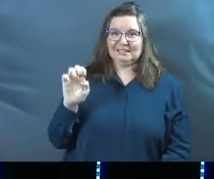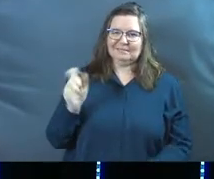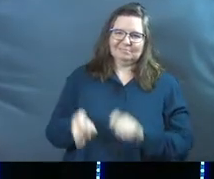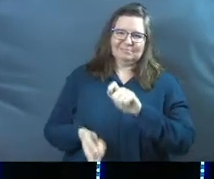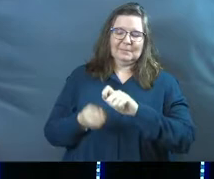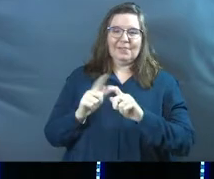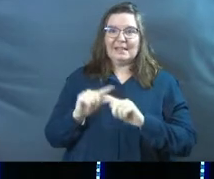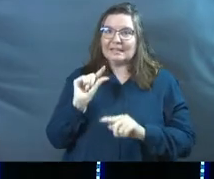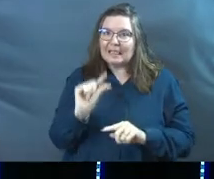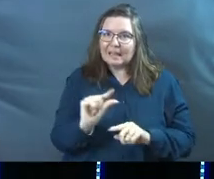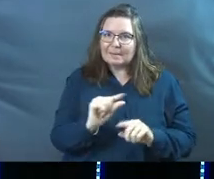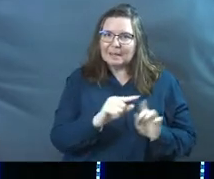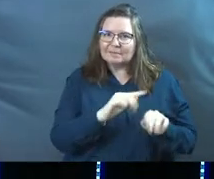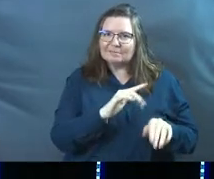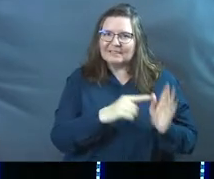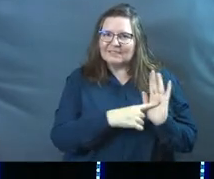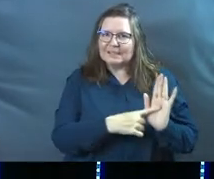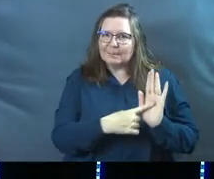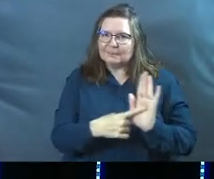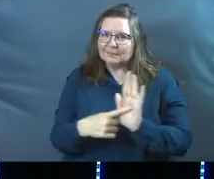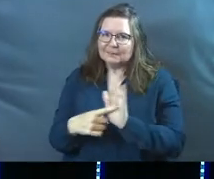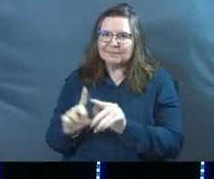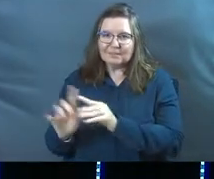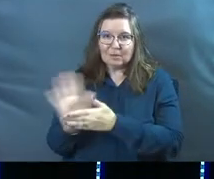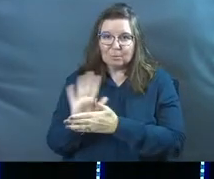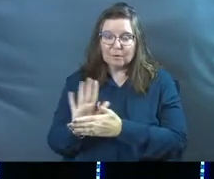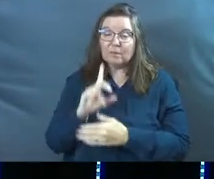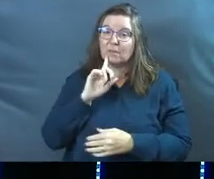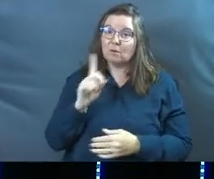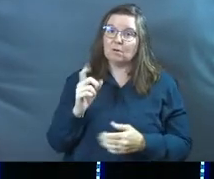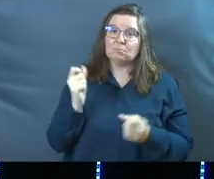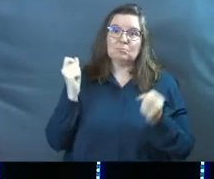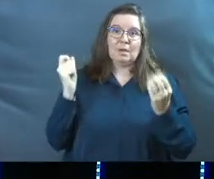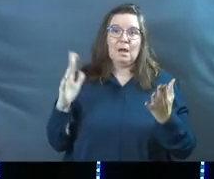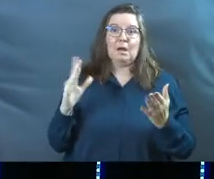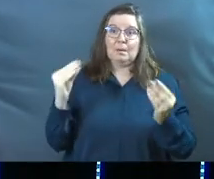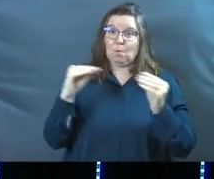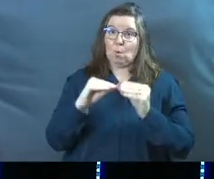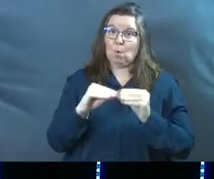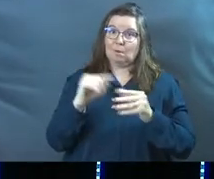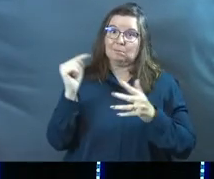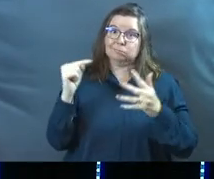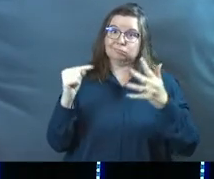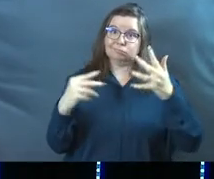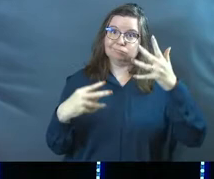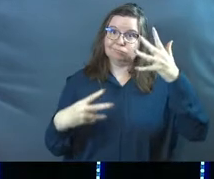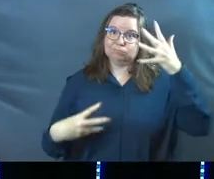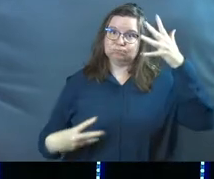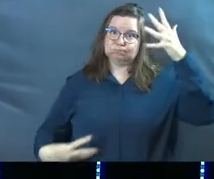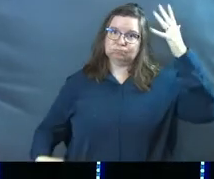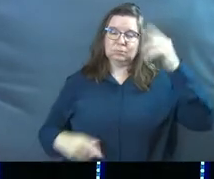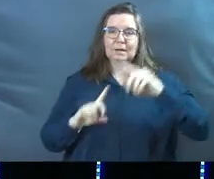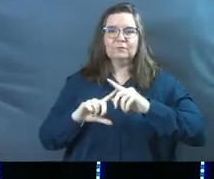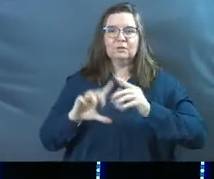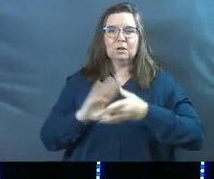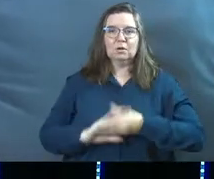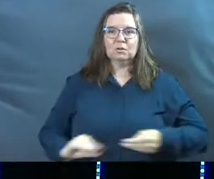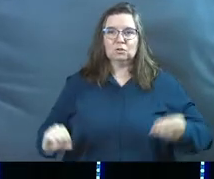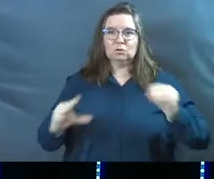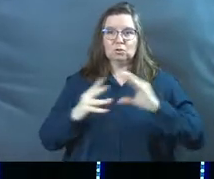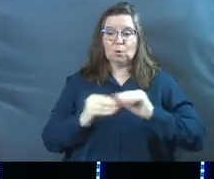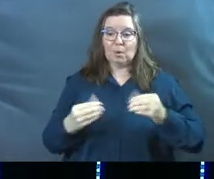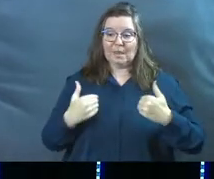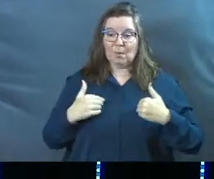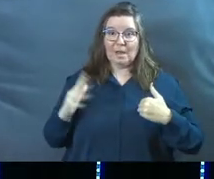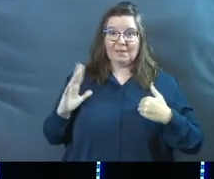small smattering of movies that I could give you. There are a whole lot more. A whole lot of stories in our